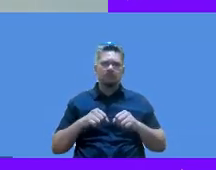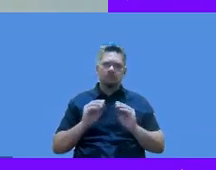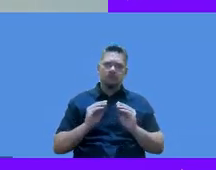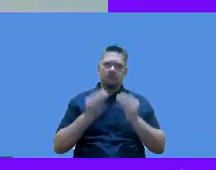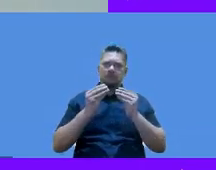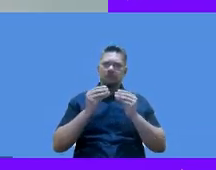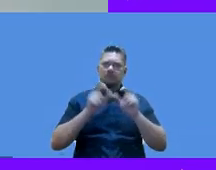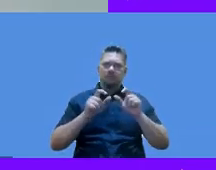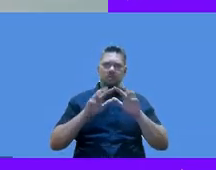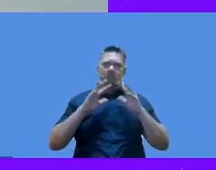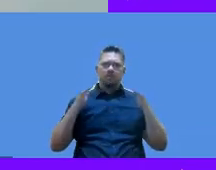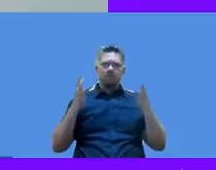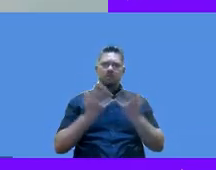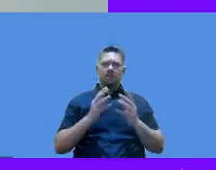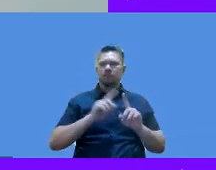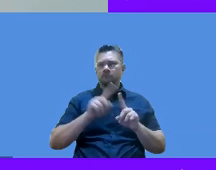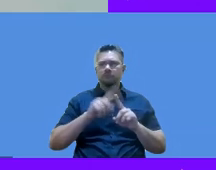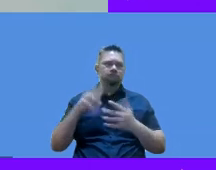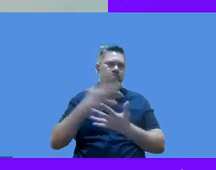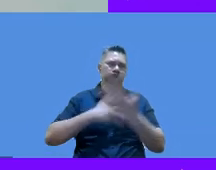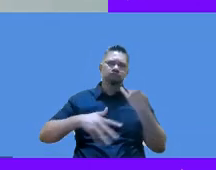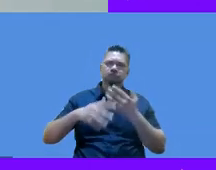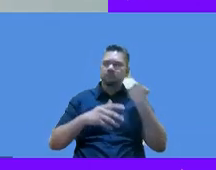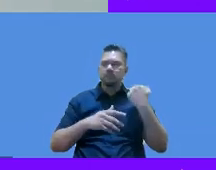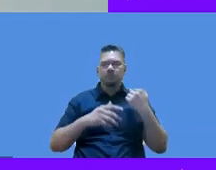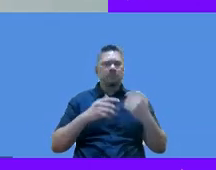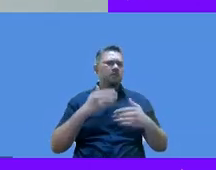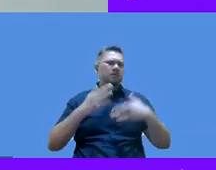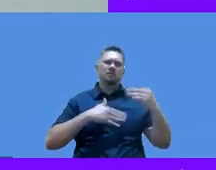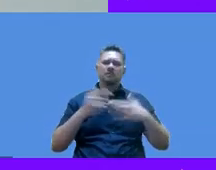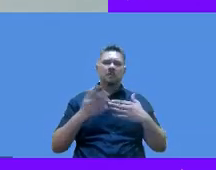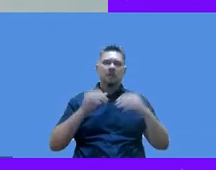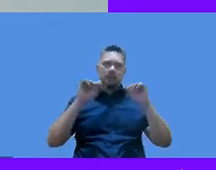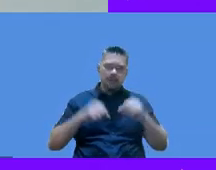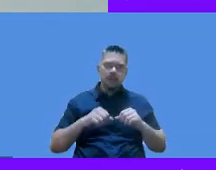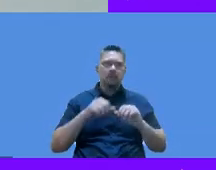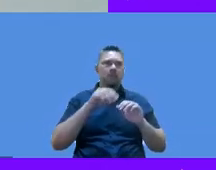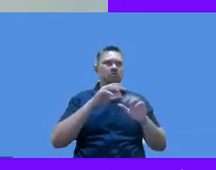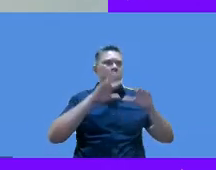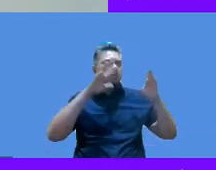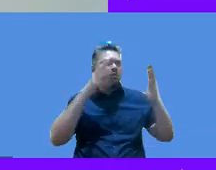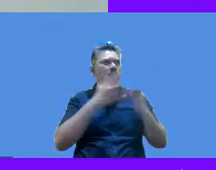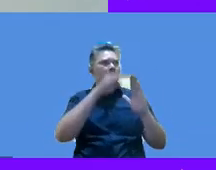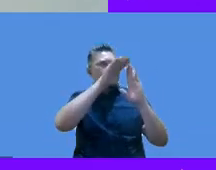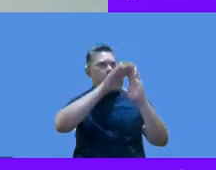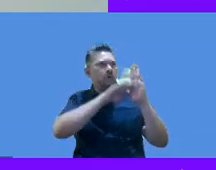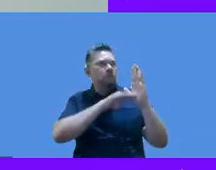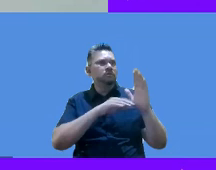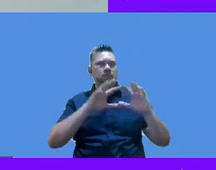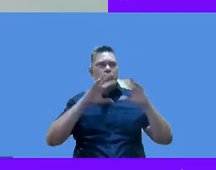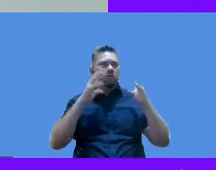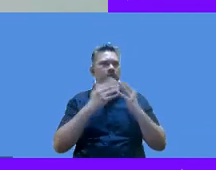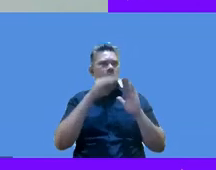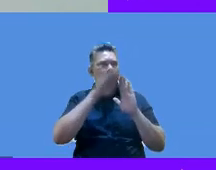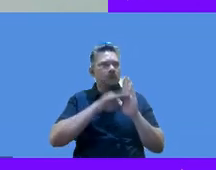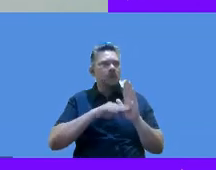and the rights of young people are addressed in global policies and programs. So as a young woman, I would encourage all young people to, at first